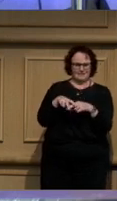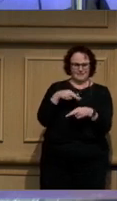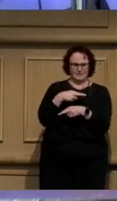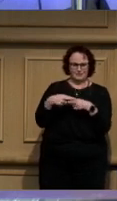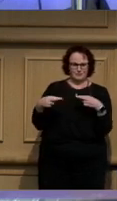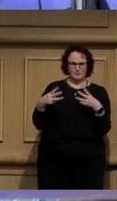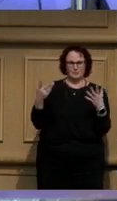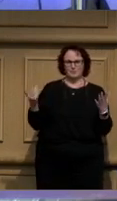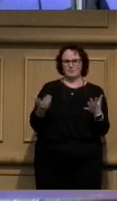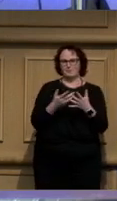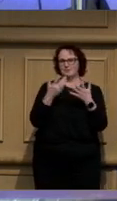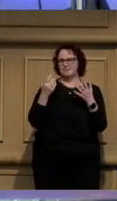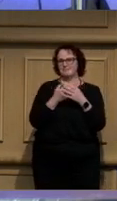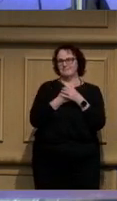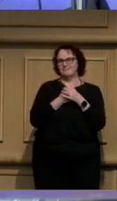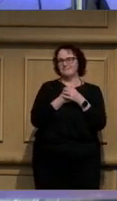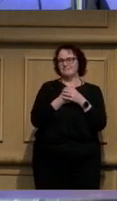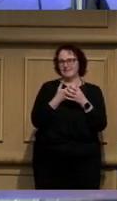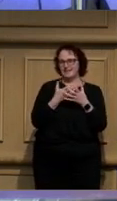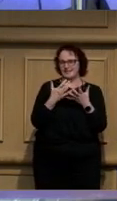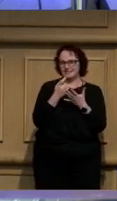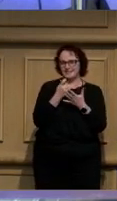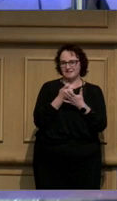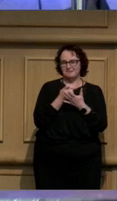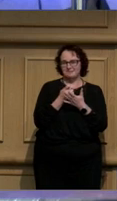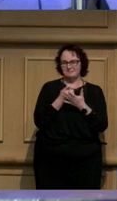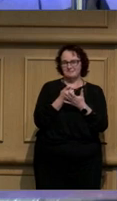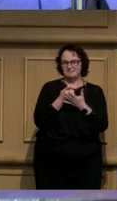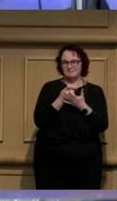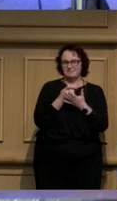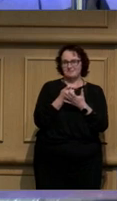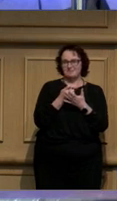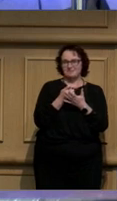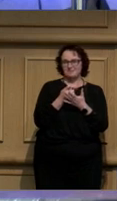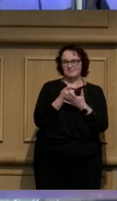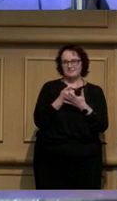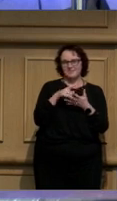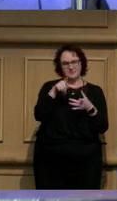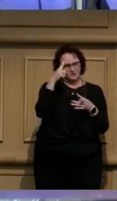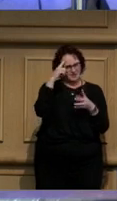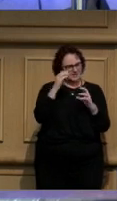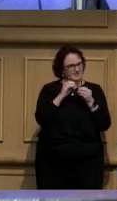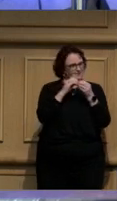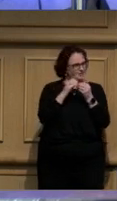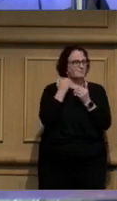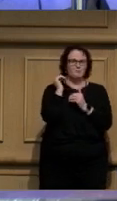foostering and festering, maybe, a lot of the time. I think a lot of the creative process is